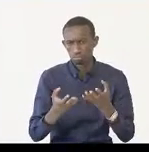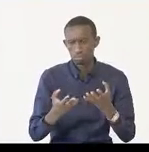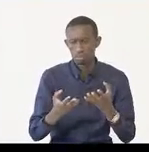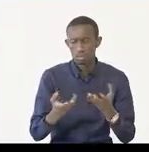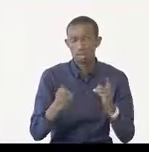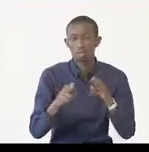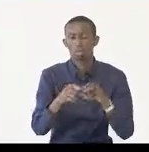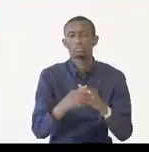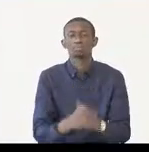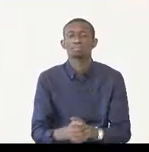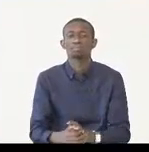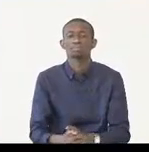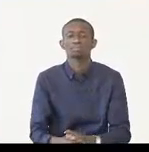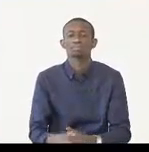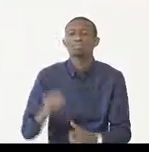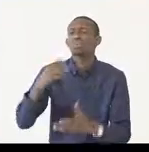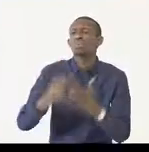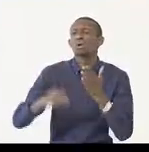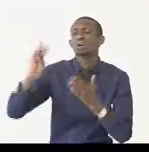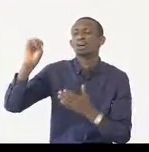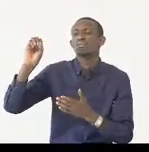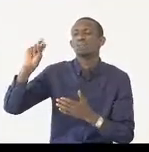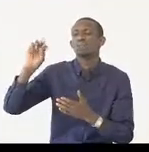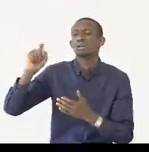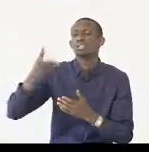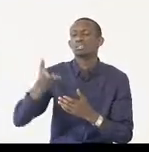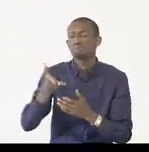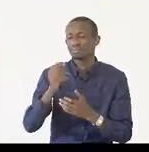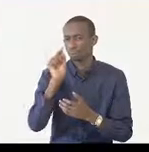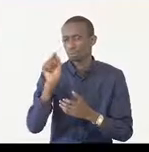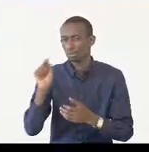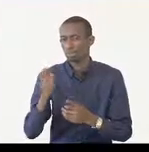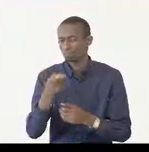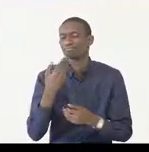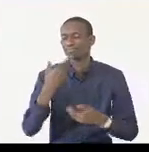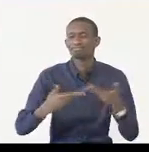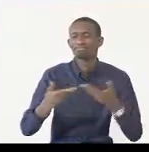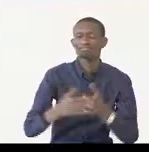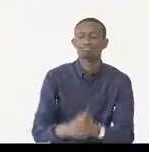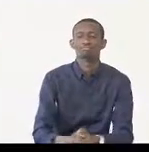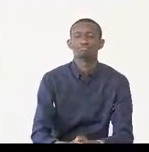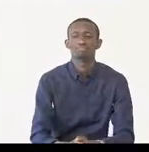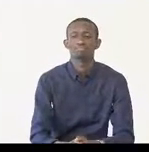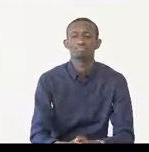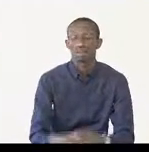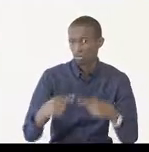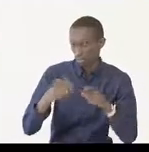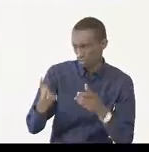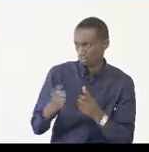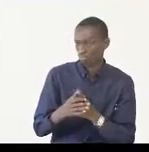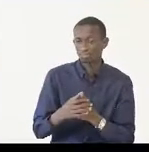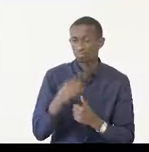the momentum along the y-axis. This is what we have to discuss with. But here we are